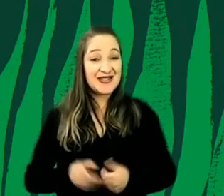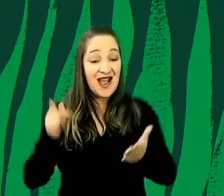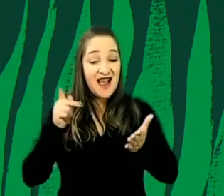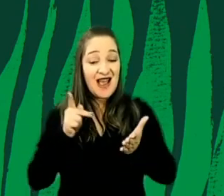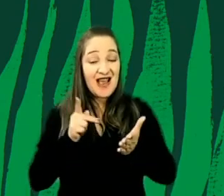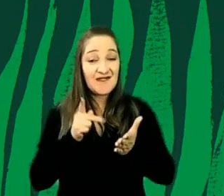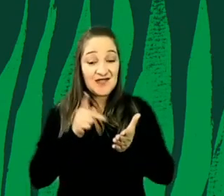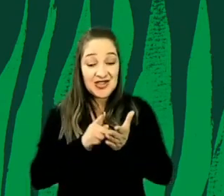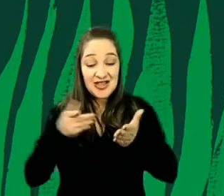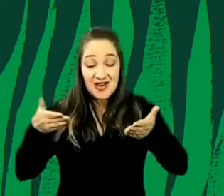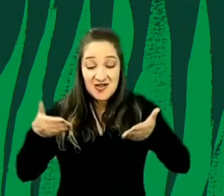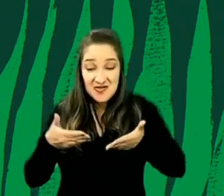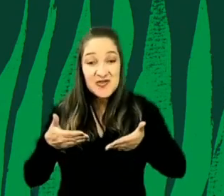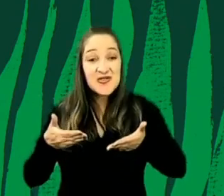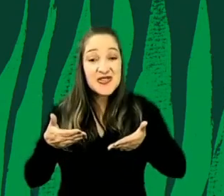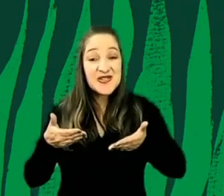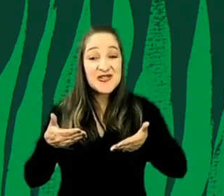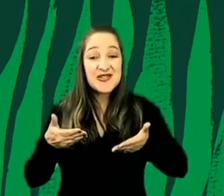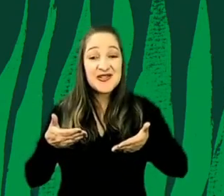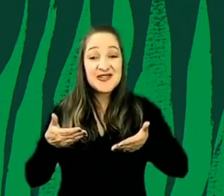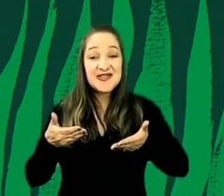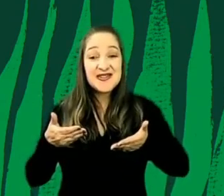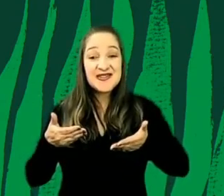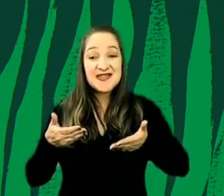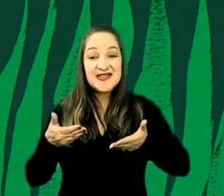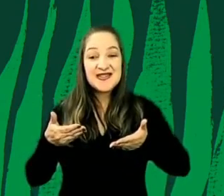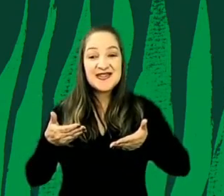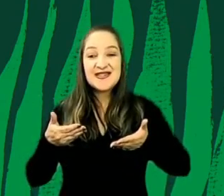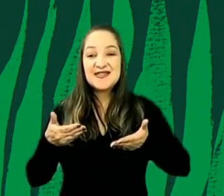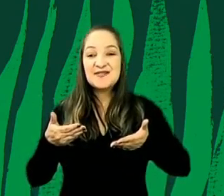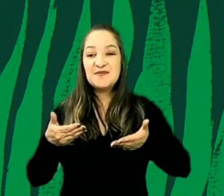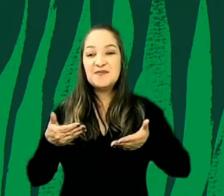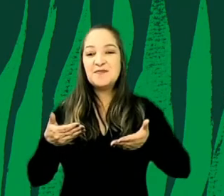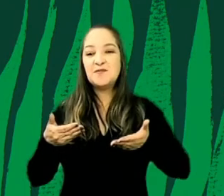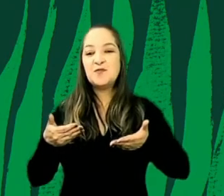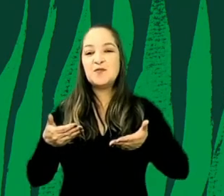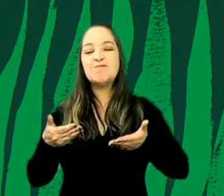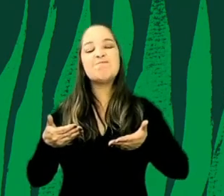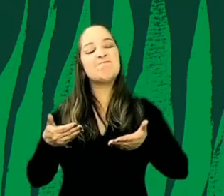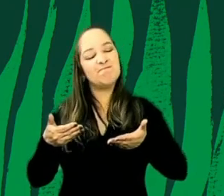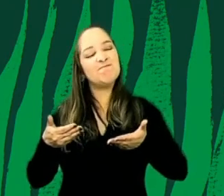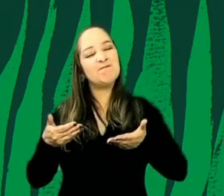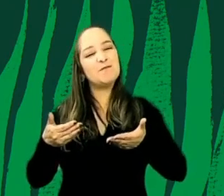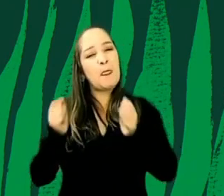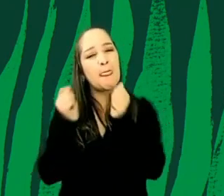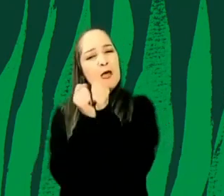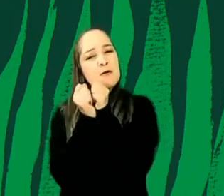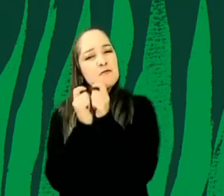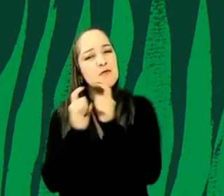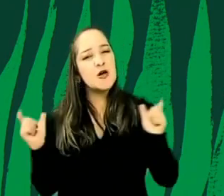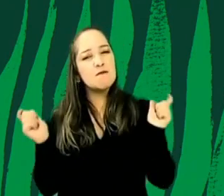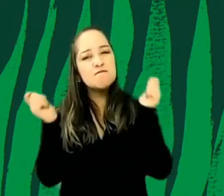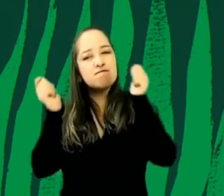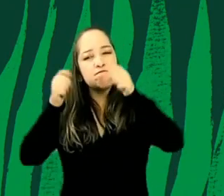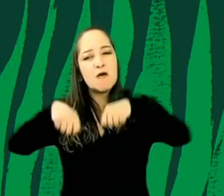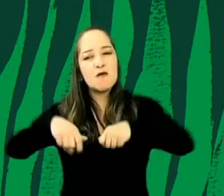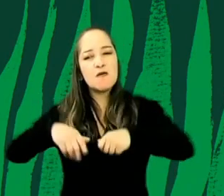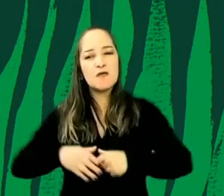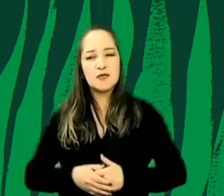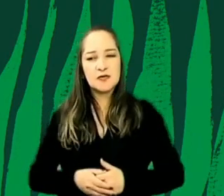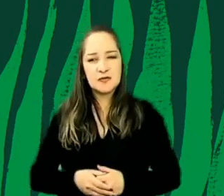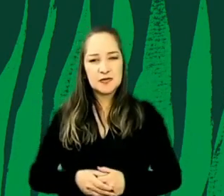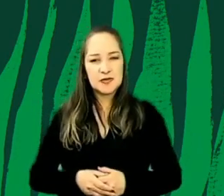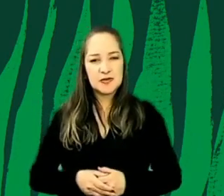before, it's fulfilled in the present now, reaping with great possibility